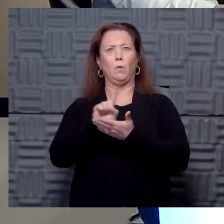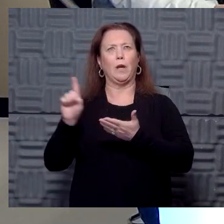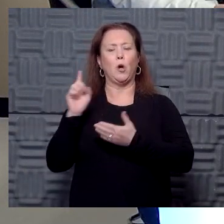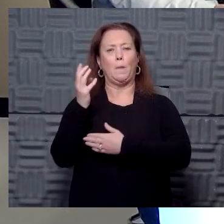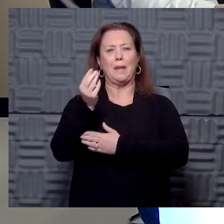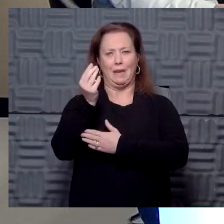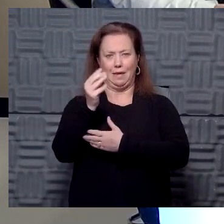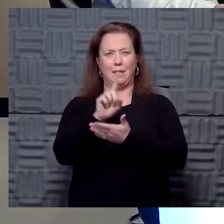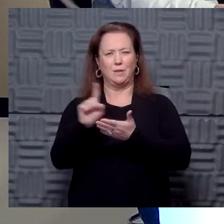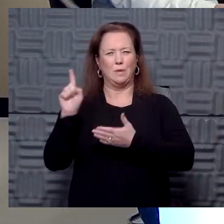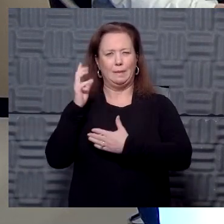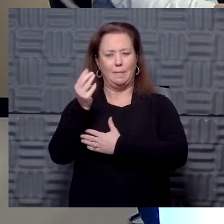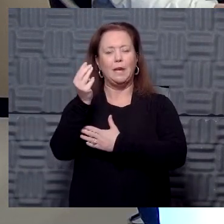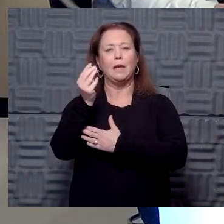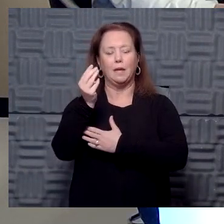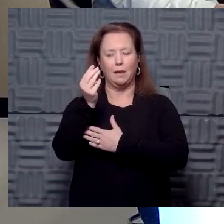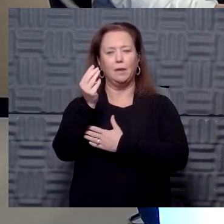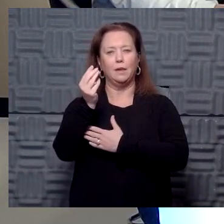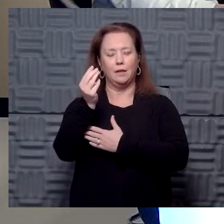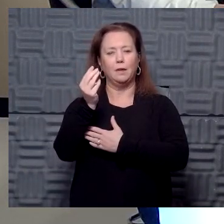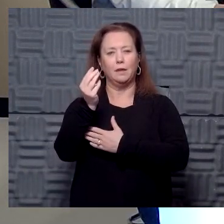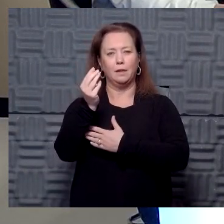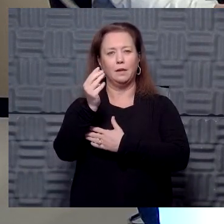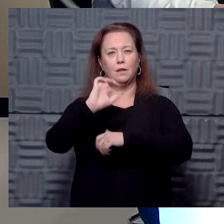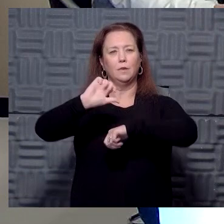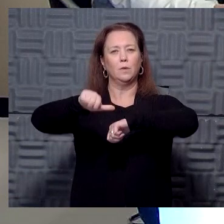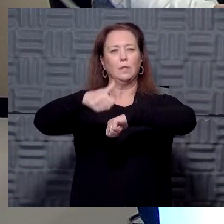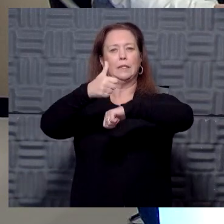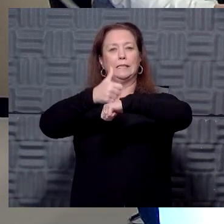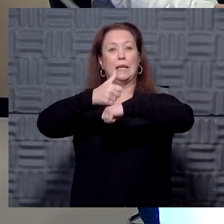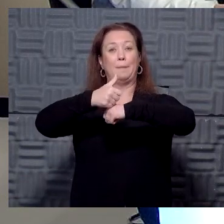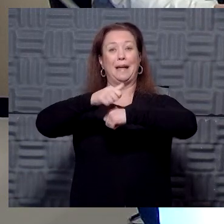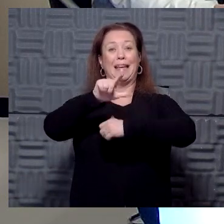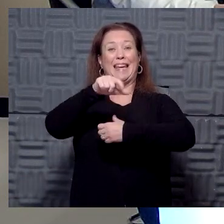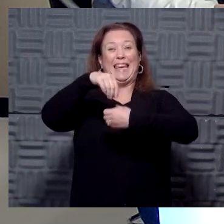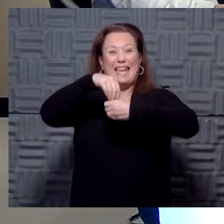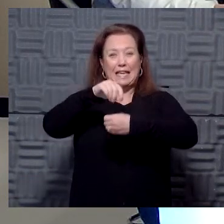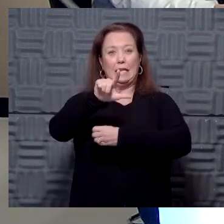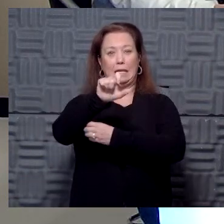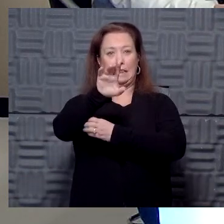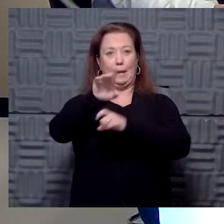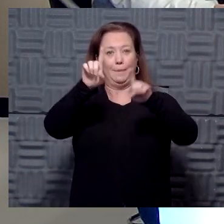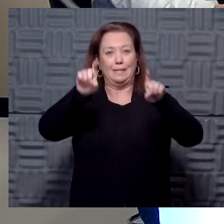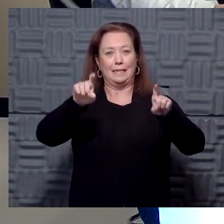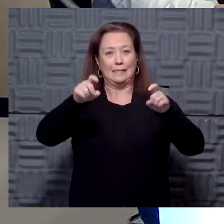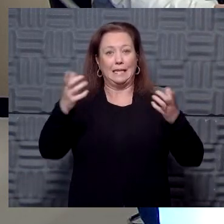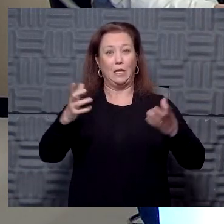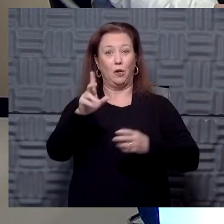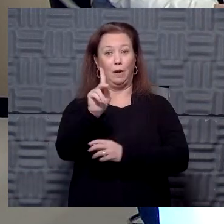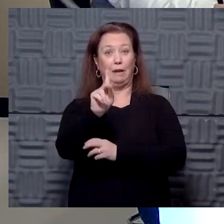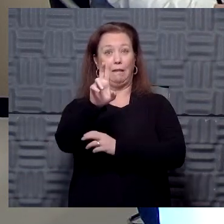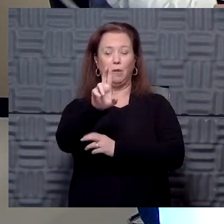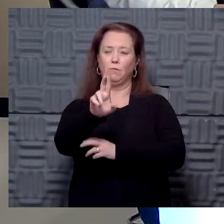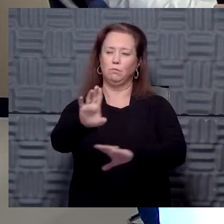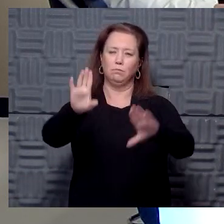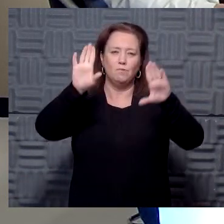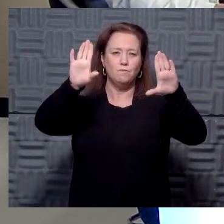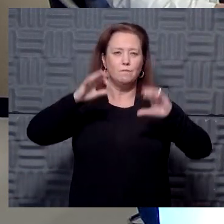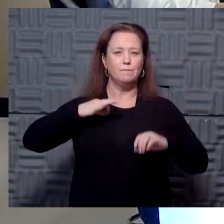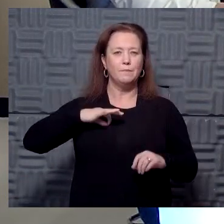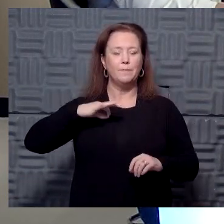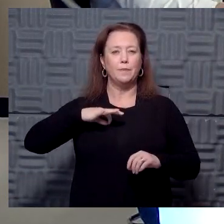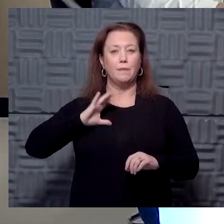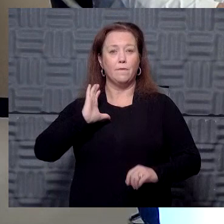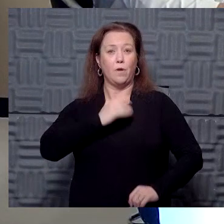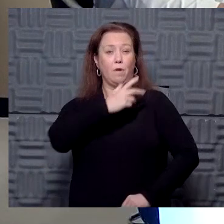Monday actually, we were able to establish in-lab testing here at the hospital, which is a great benefit for